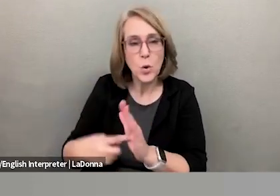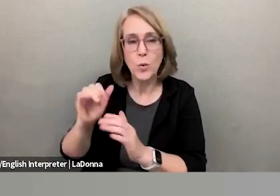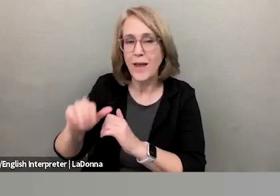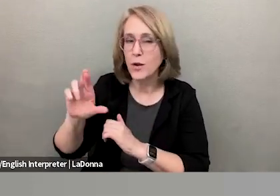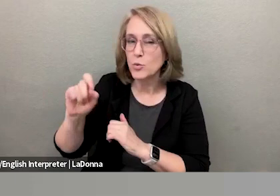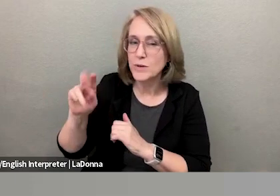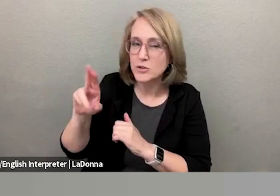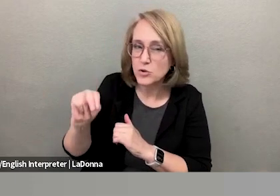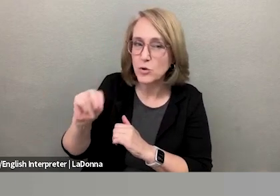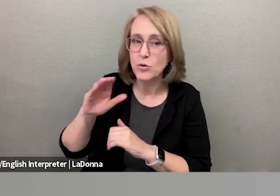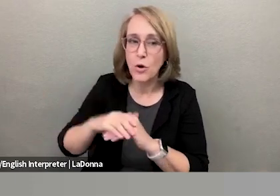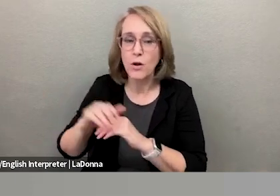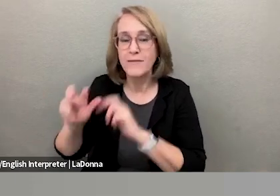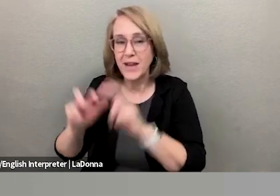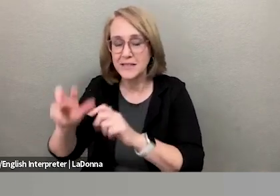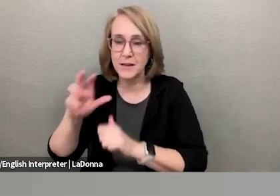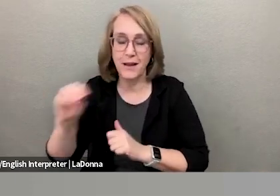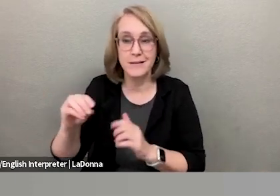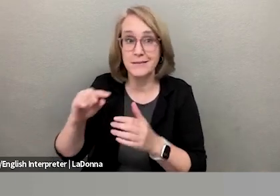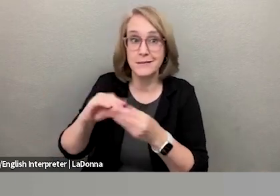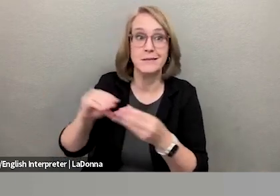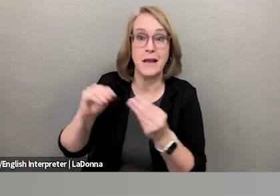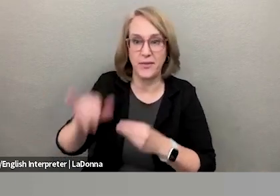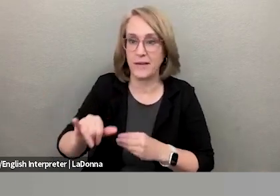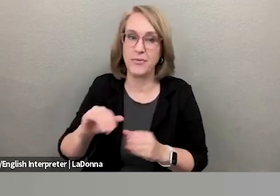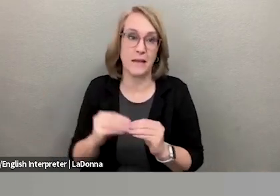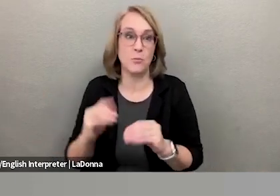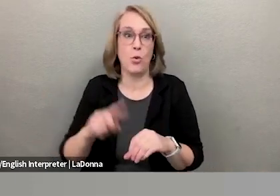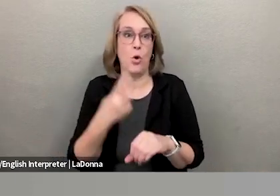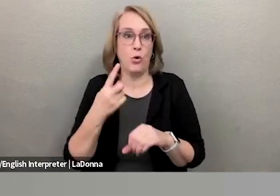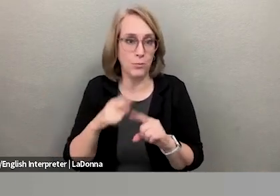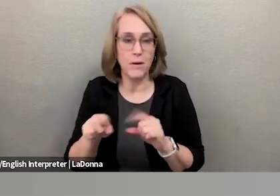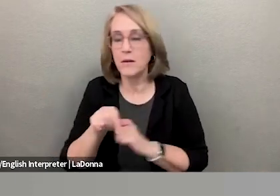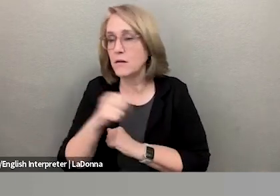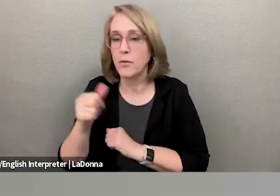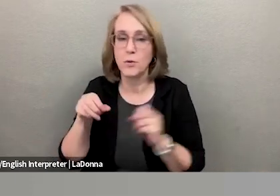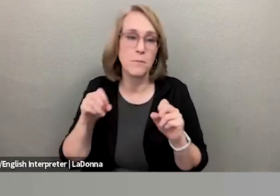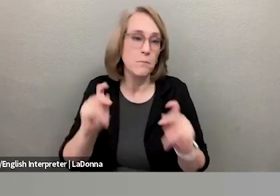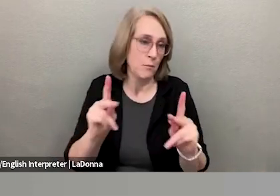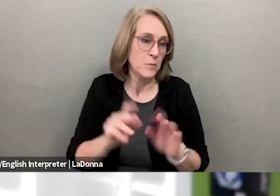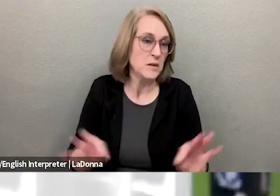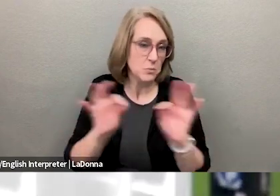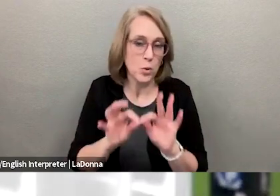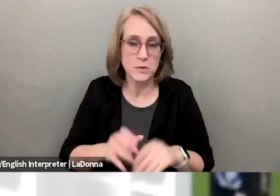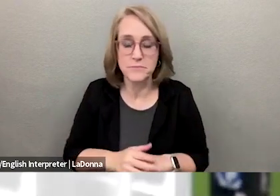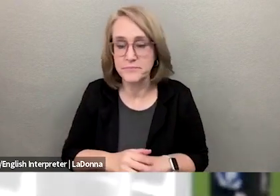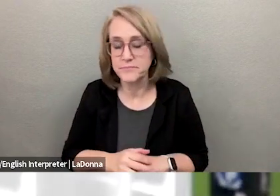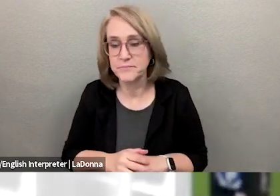potential savings and things like that as well. So obviously that's longer term, but again, another important opportunity.